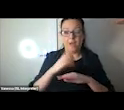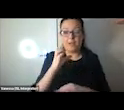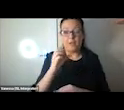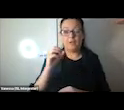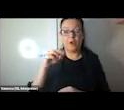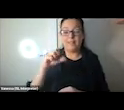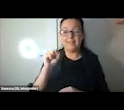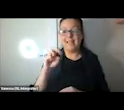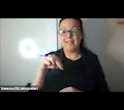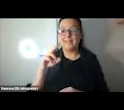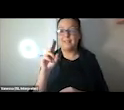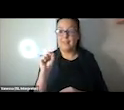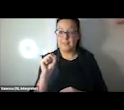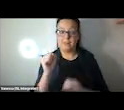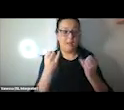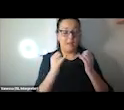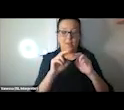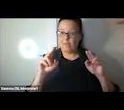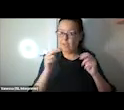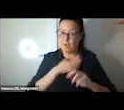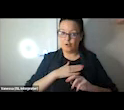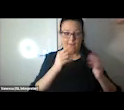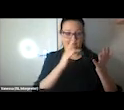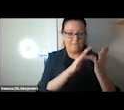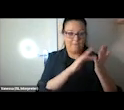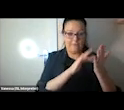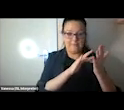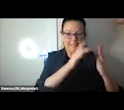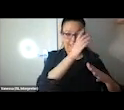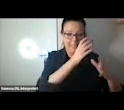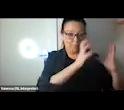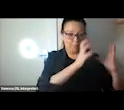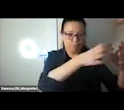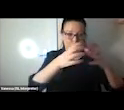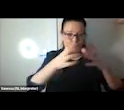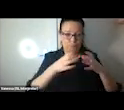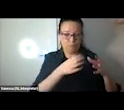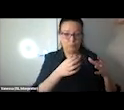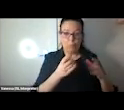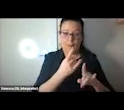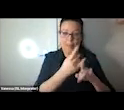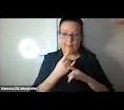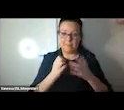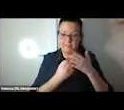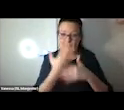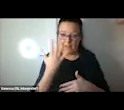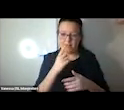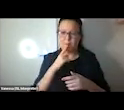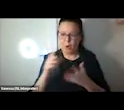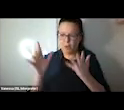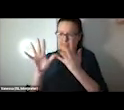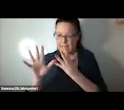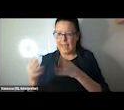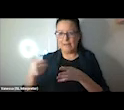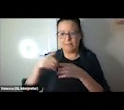standards organizations that participated in developing them, but also approximately 10 user organizations, including